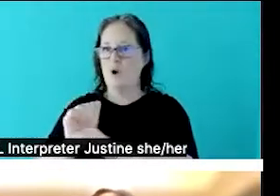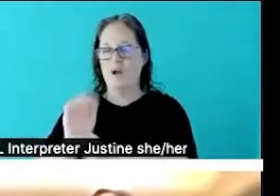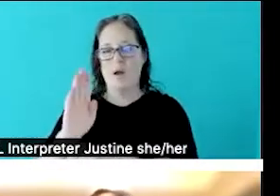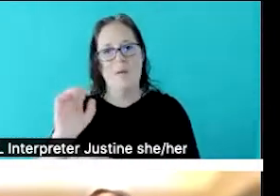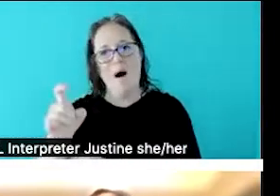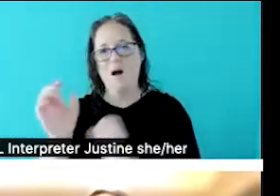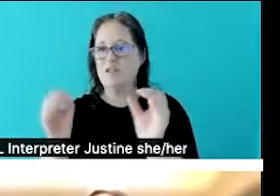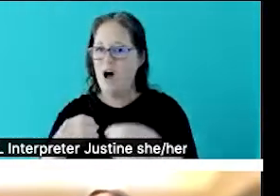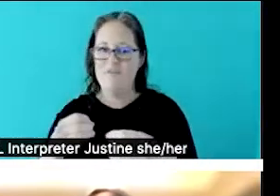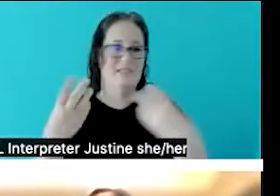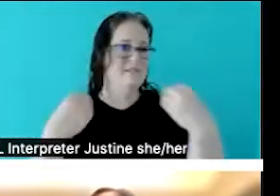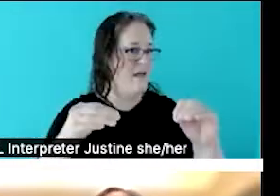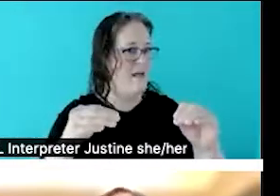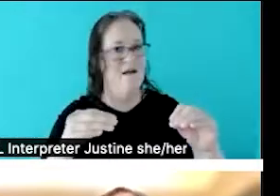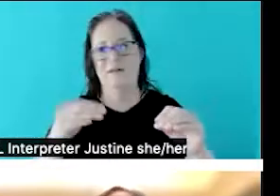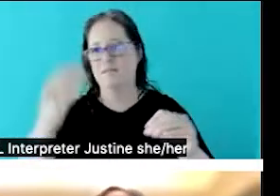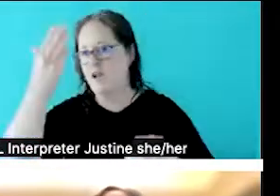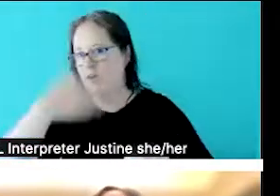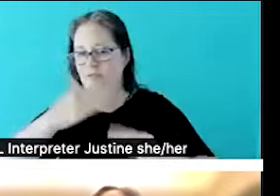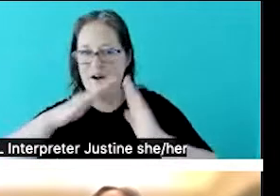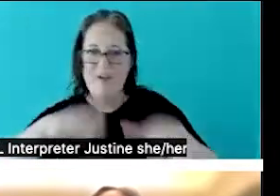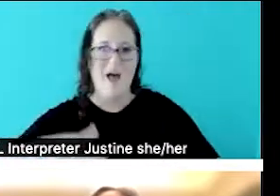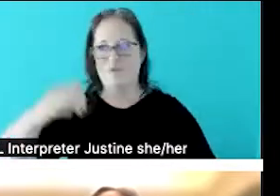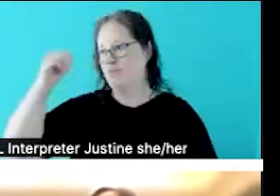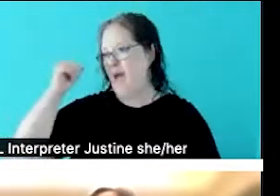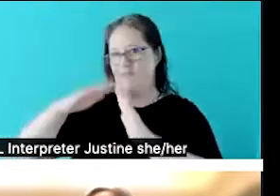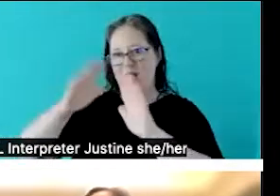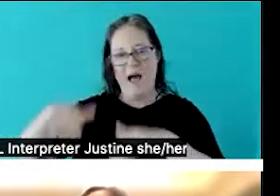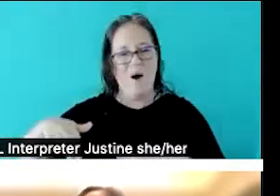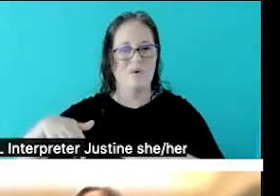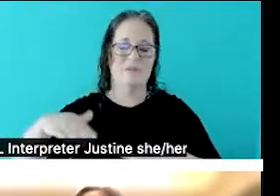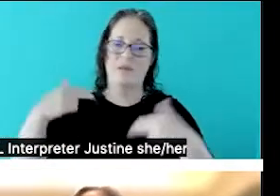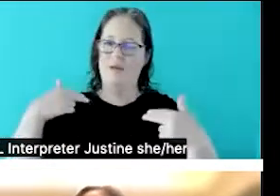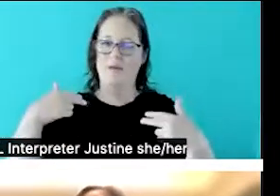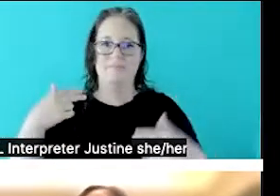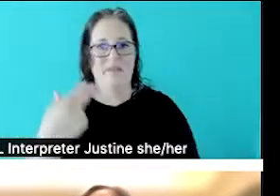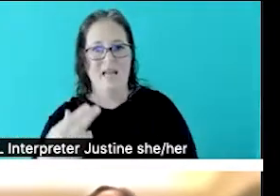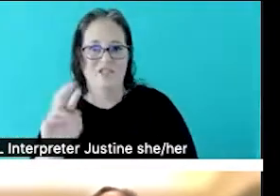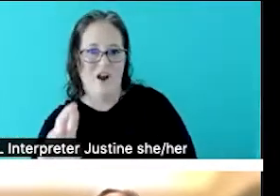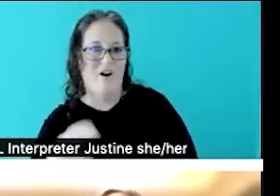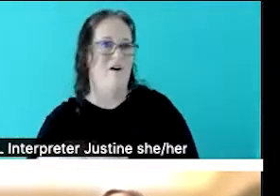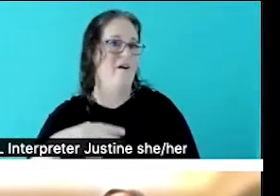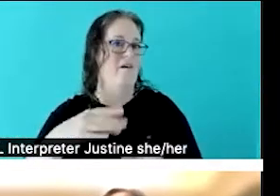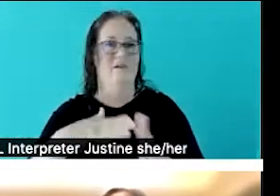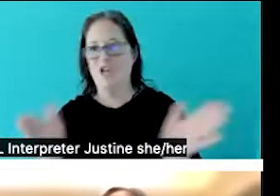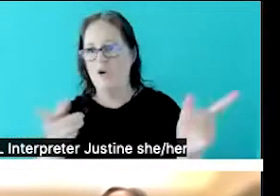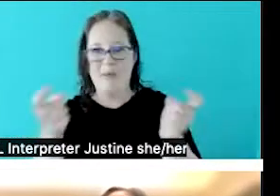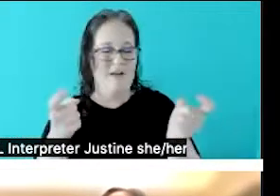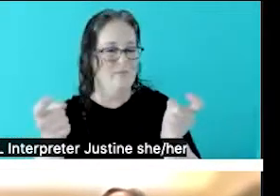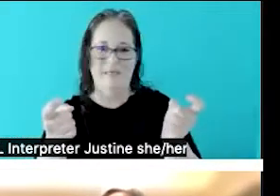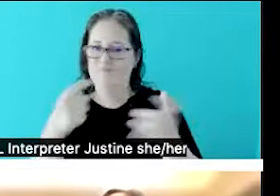engagement, sales, front of house, back of house, facilities, human resources, or general management. I